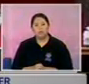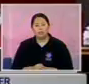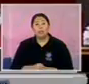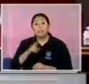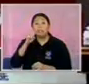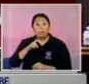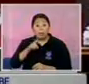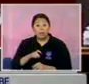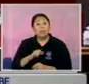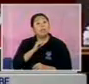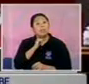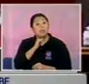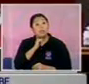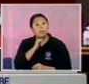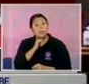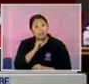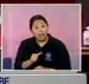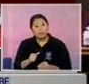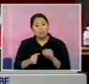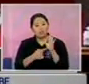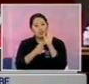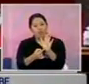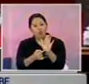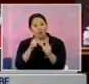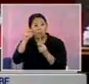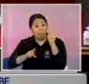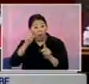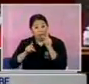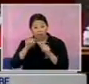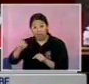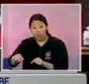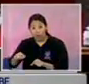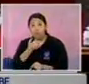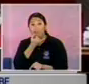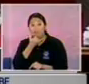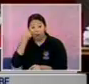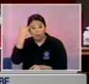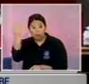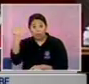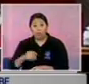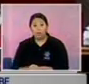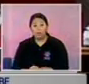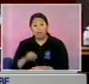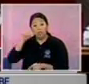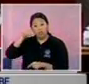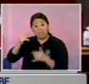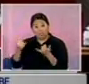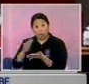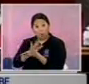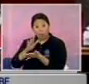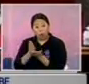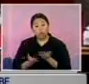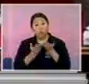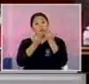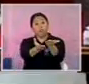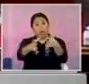create an impression in the minds of the public that this is already an admitted evidence. Not